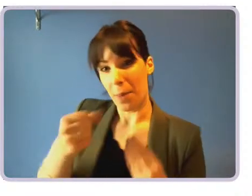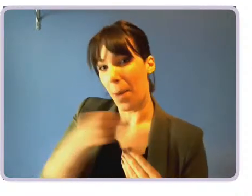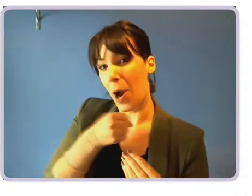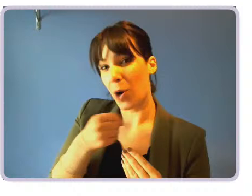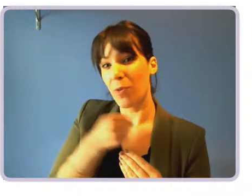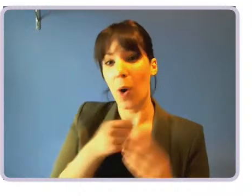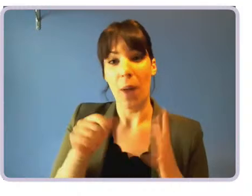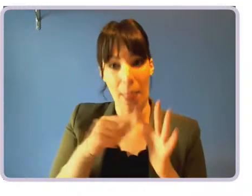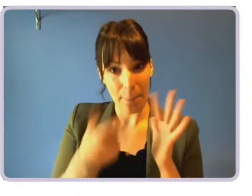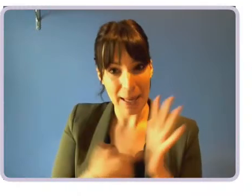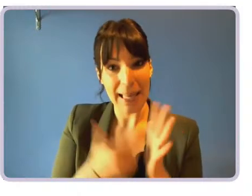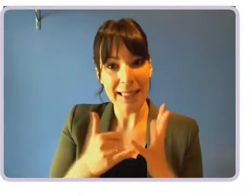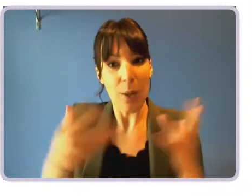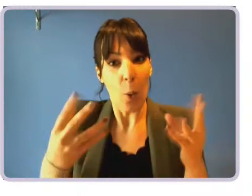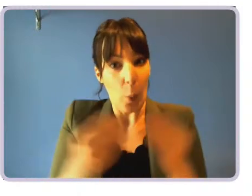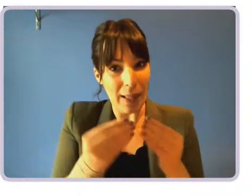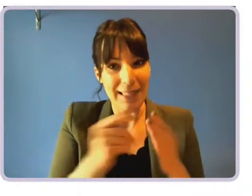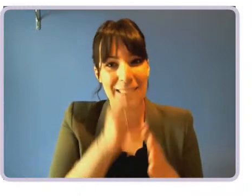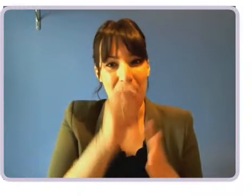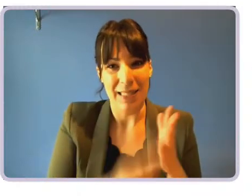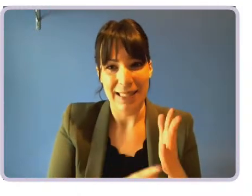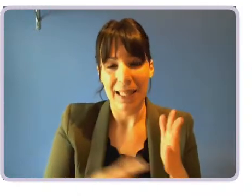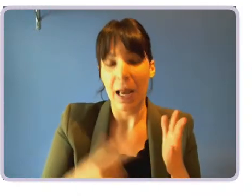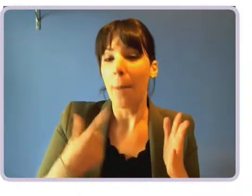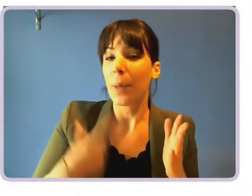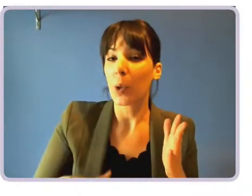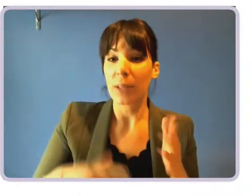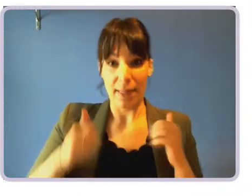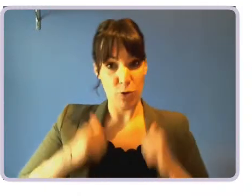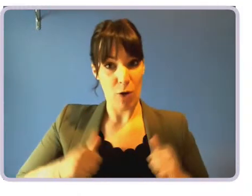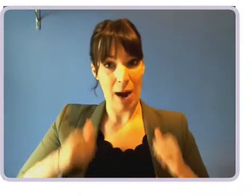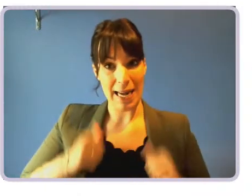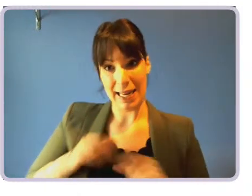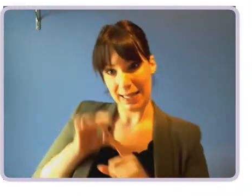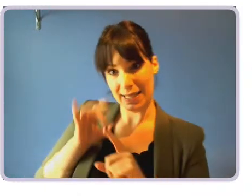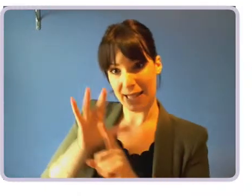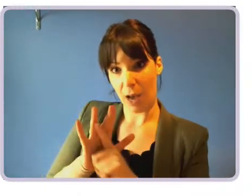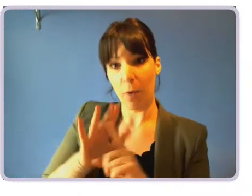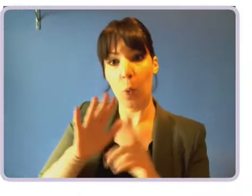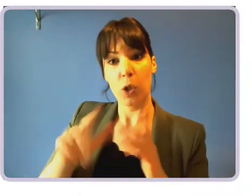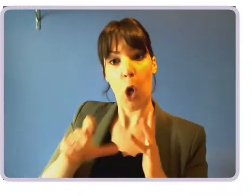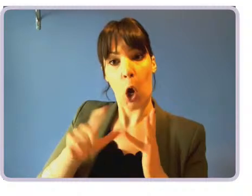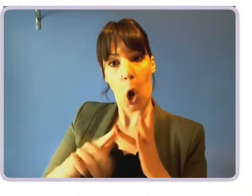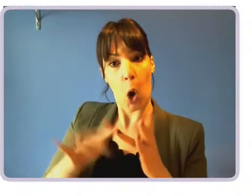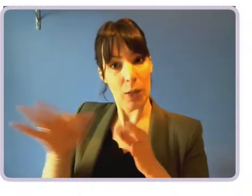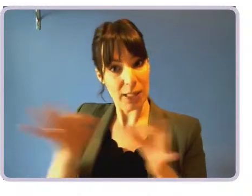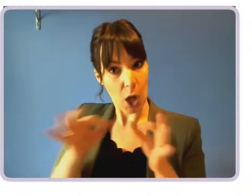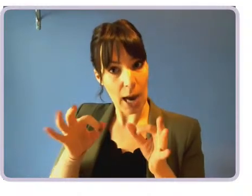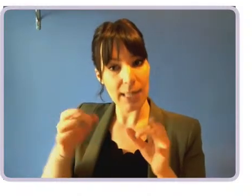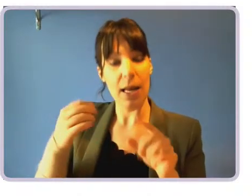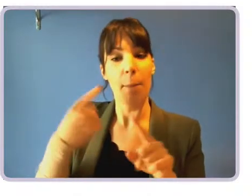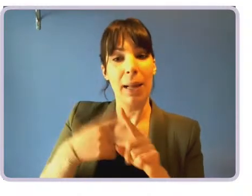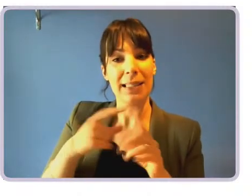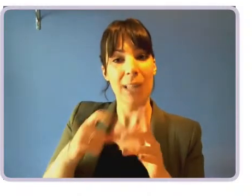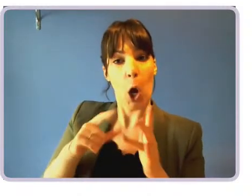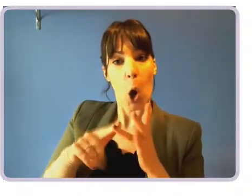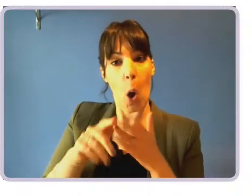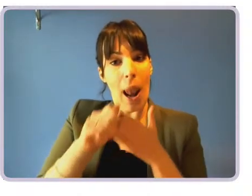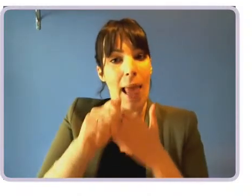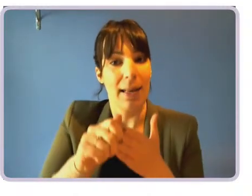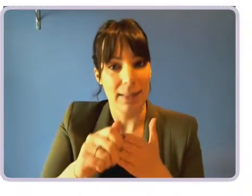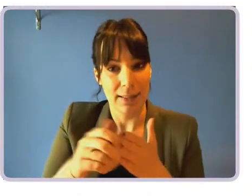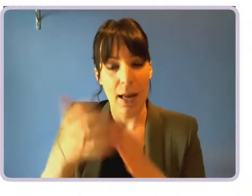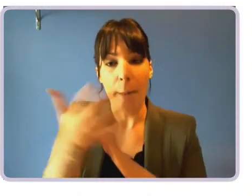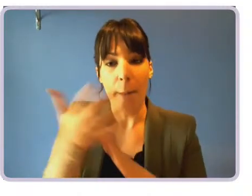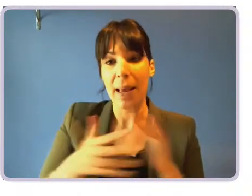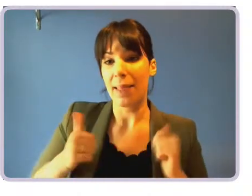the training itself was co-designed and it was co-led and delivered by this peer group. So that took a little bit of